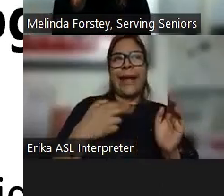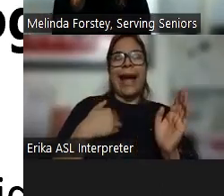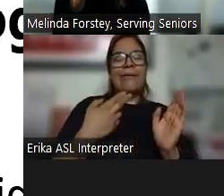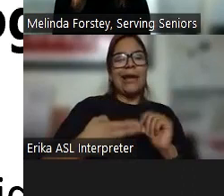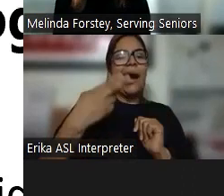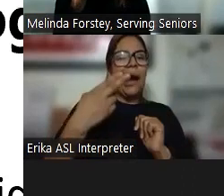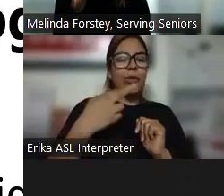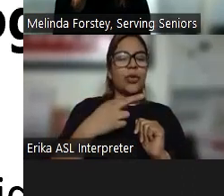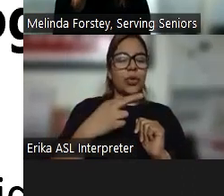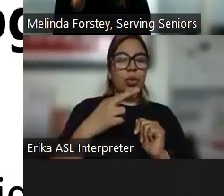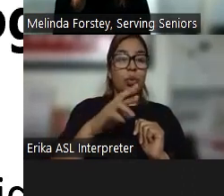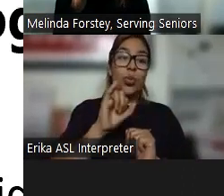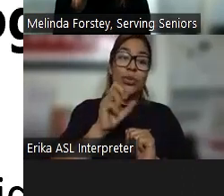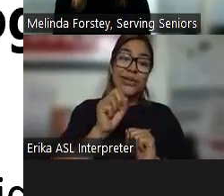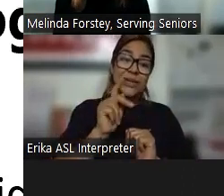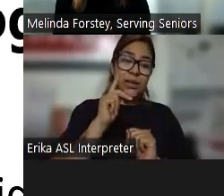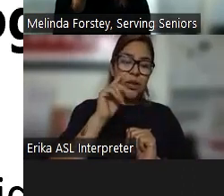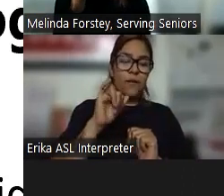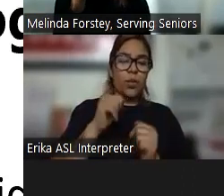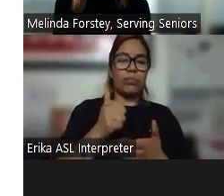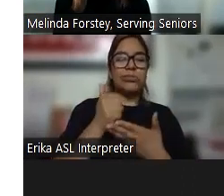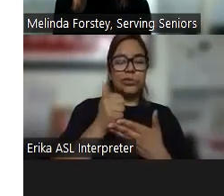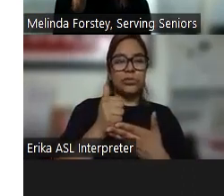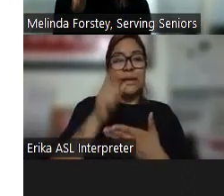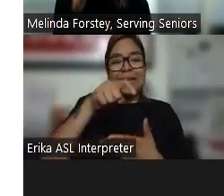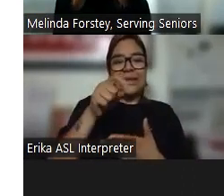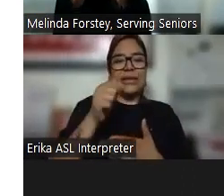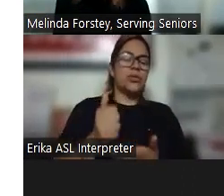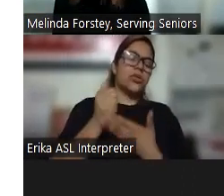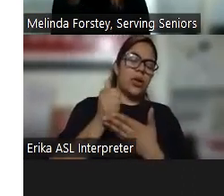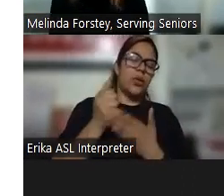Can move on to the next slide, please.